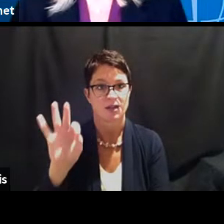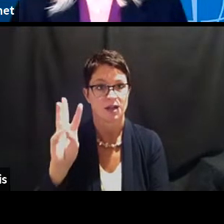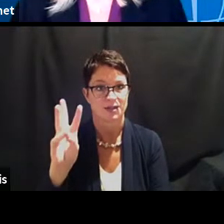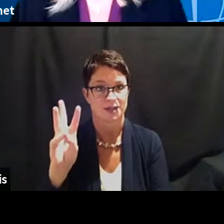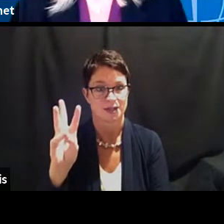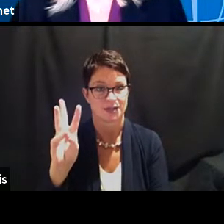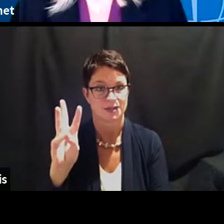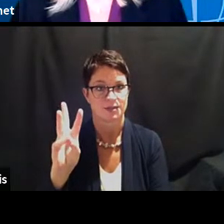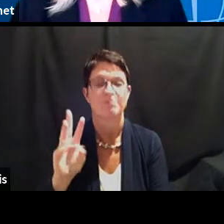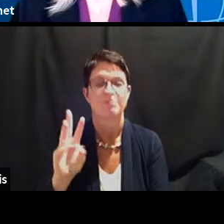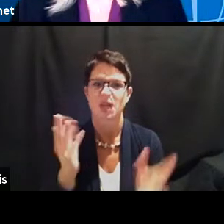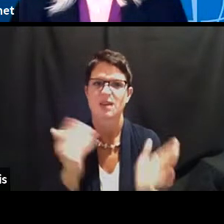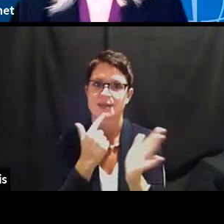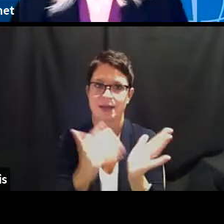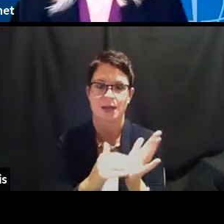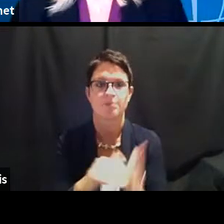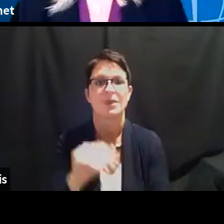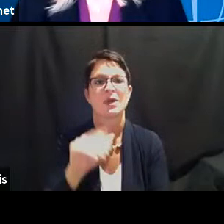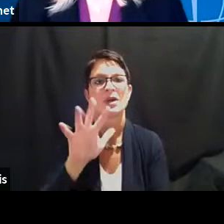301-531-5996. I'll repeat that.